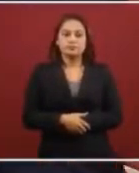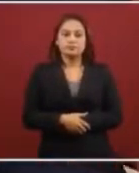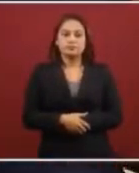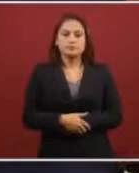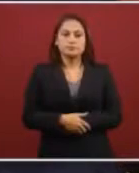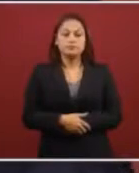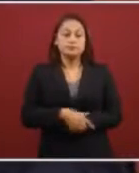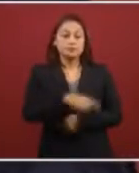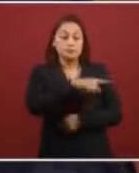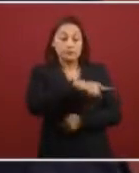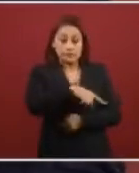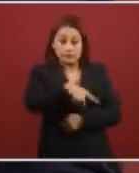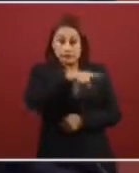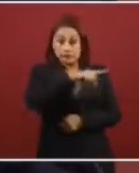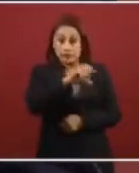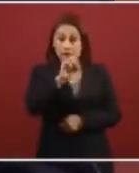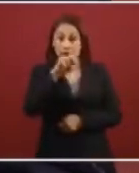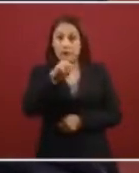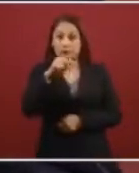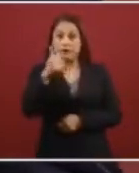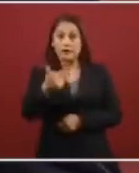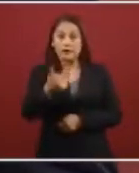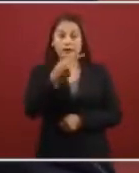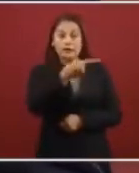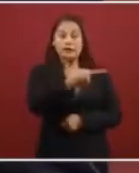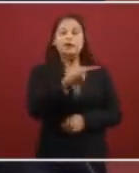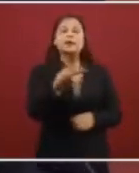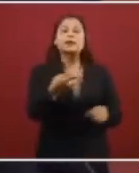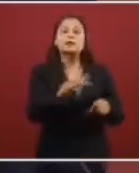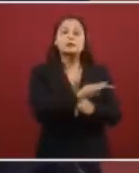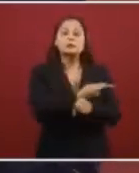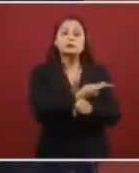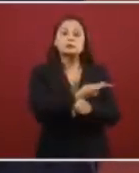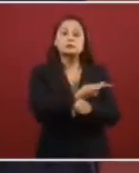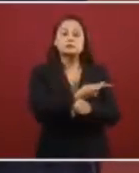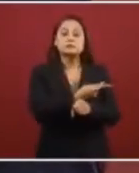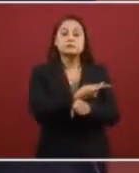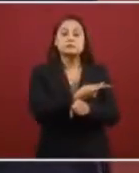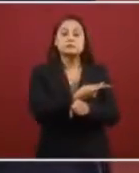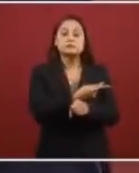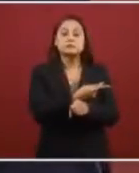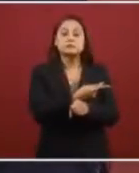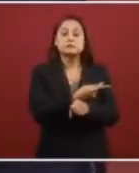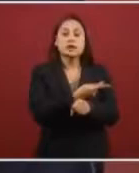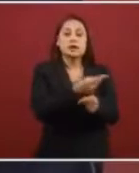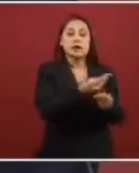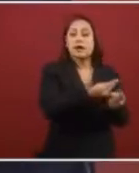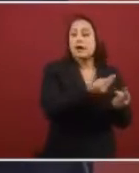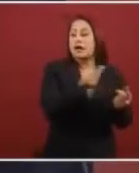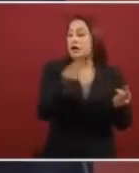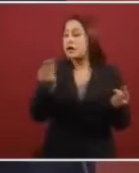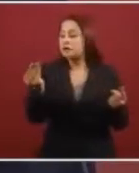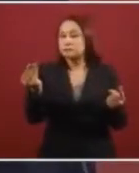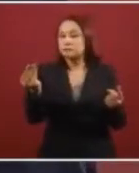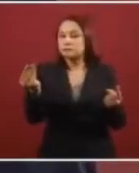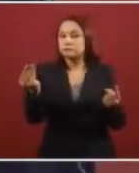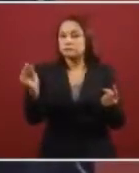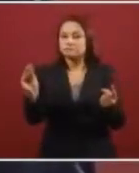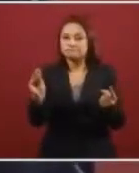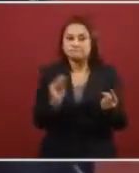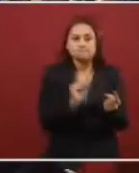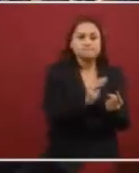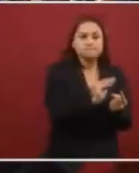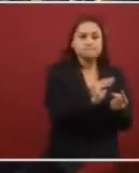se quedaba mucho dinero and a lot of the money en la intermediación stayed with the